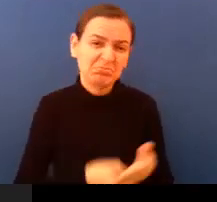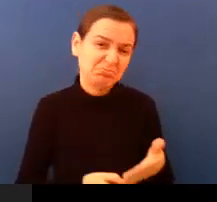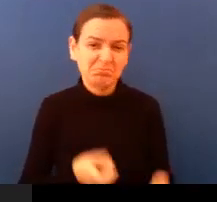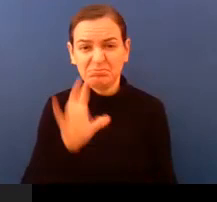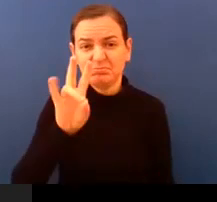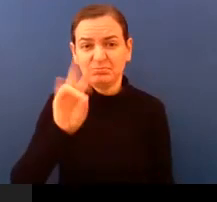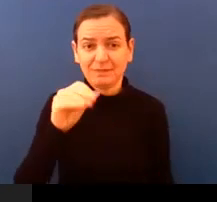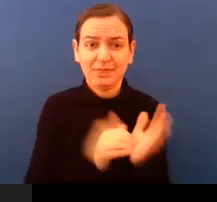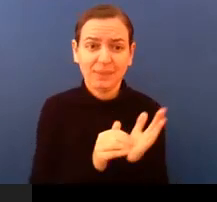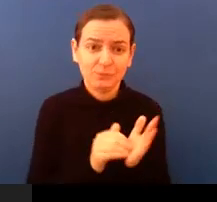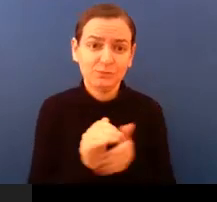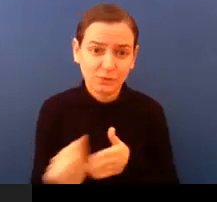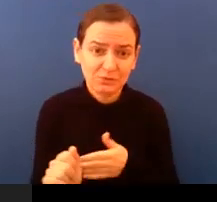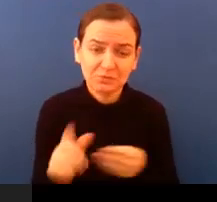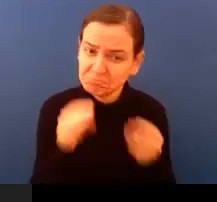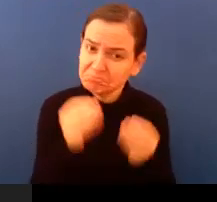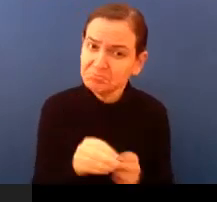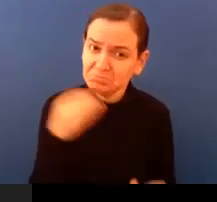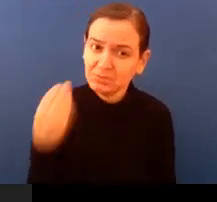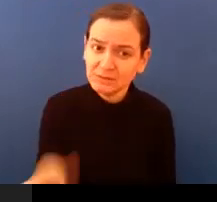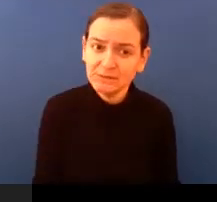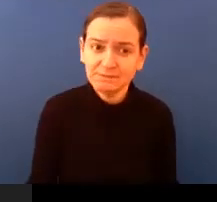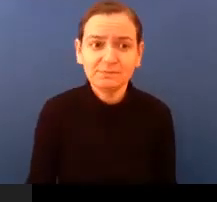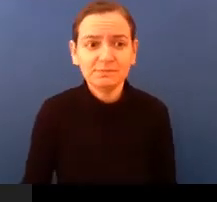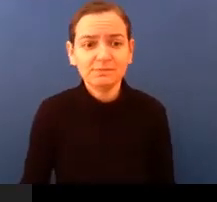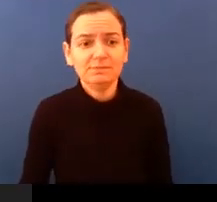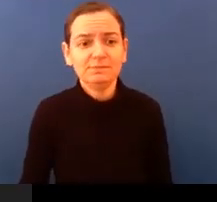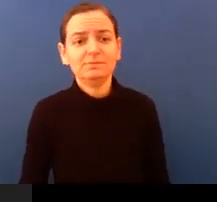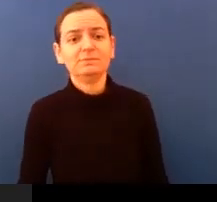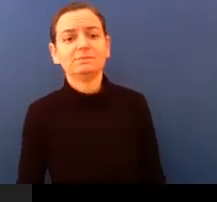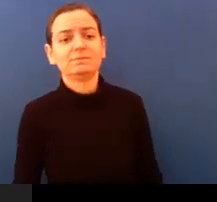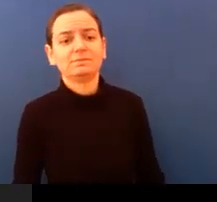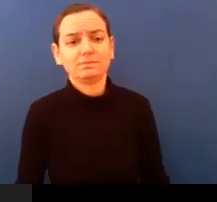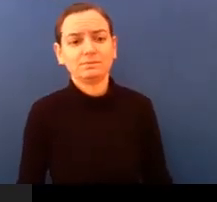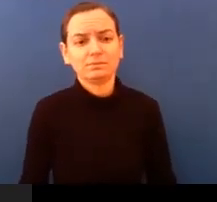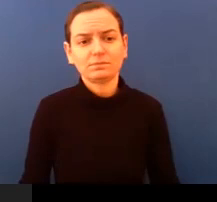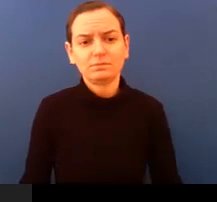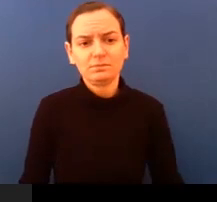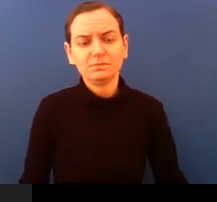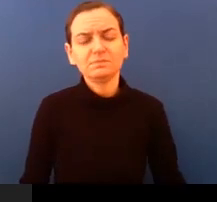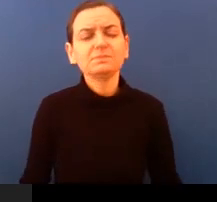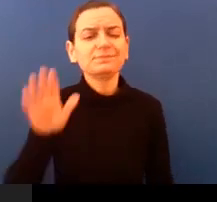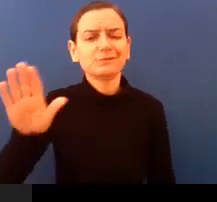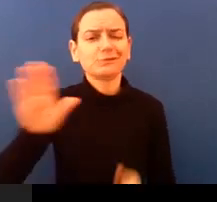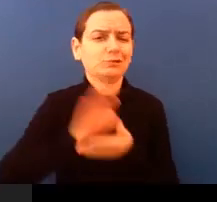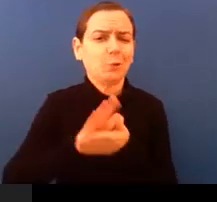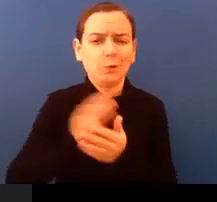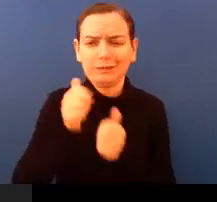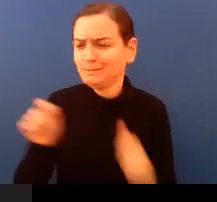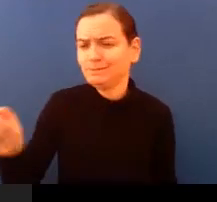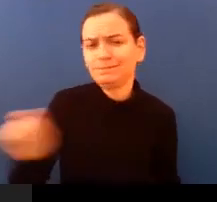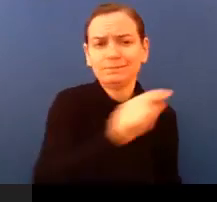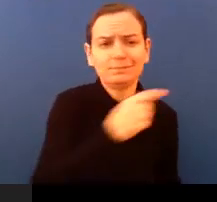depending on how the school is setting up their training, you check with them and see what the expectation as a